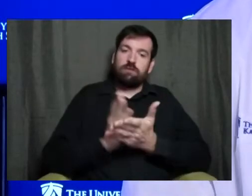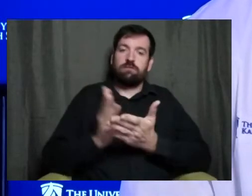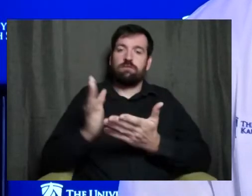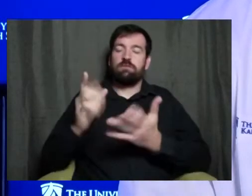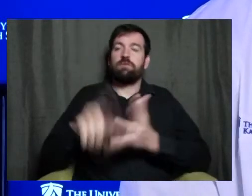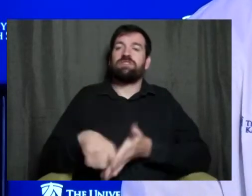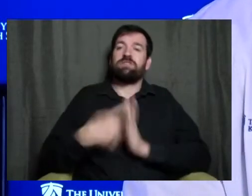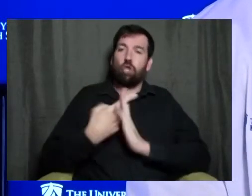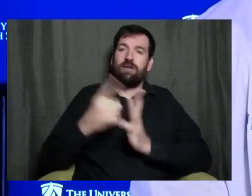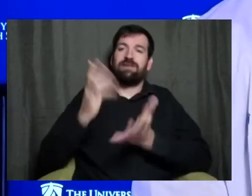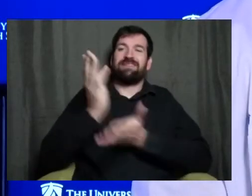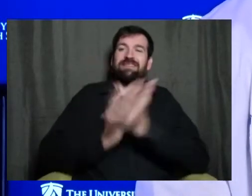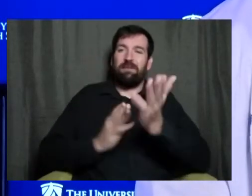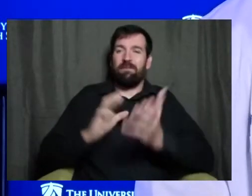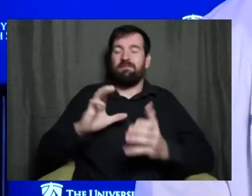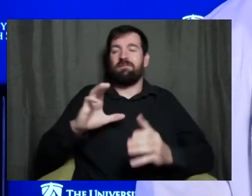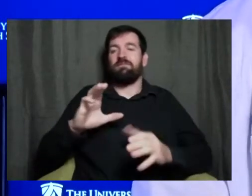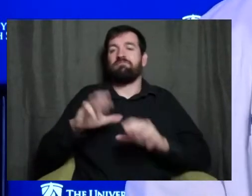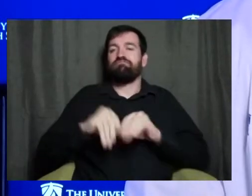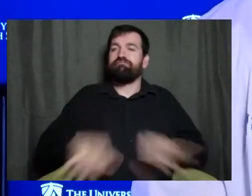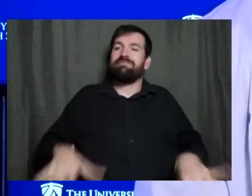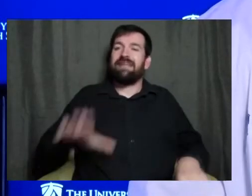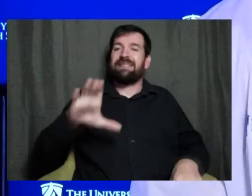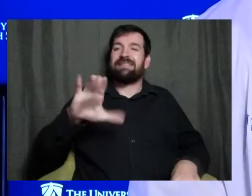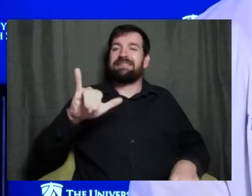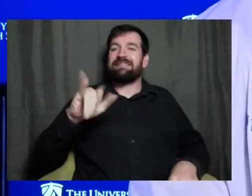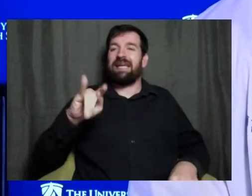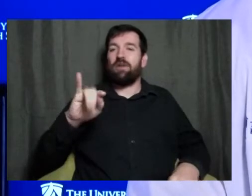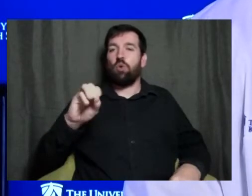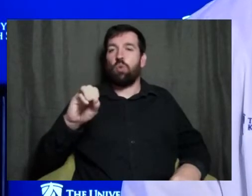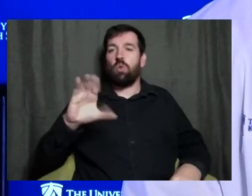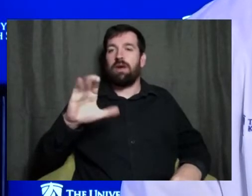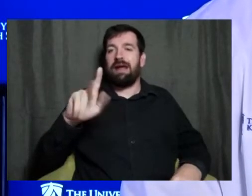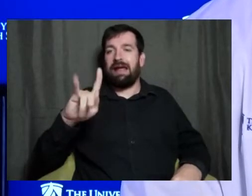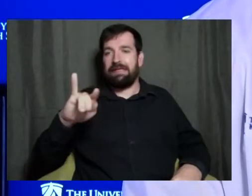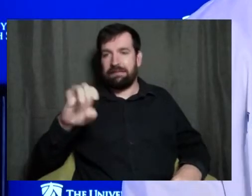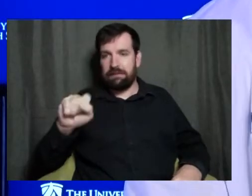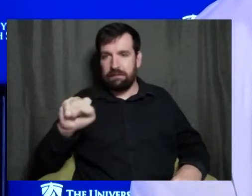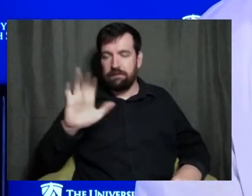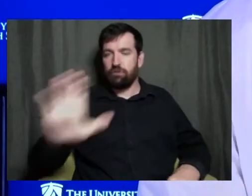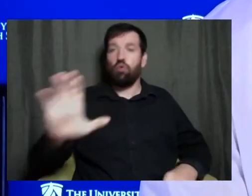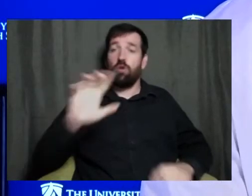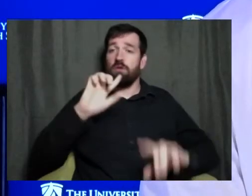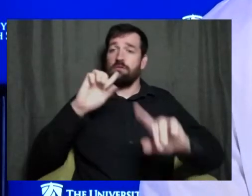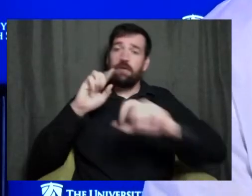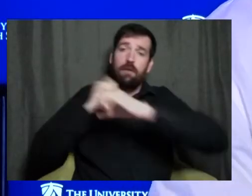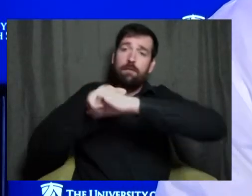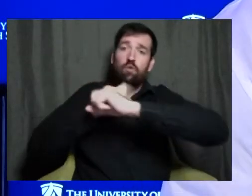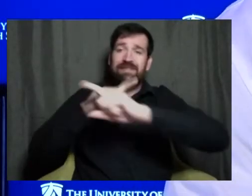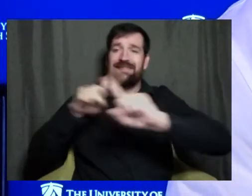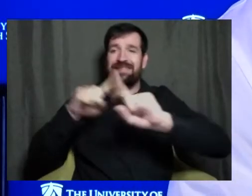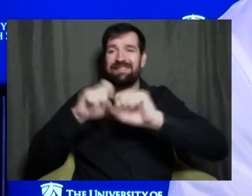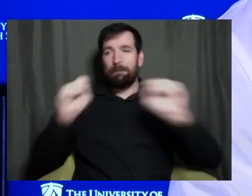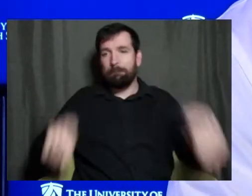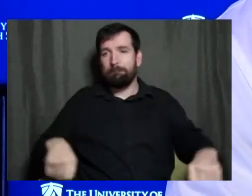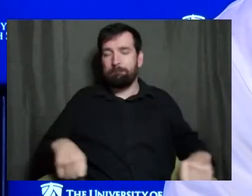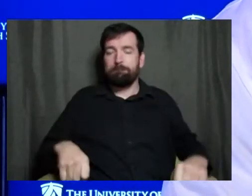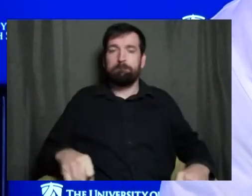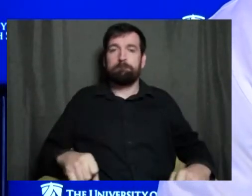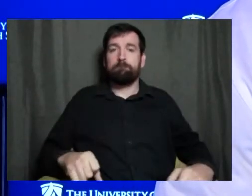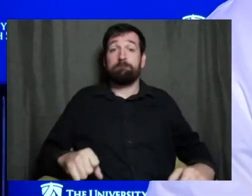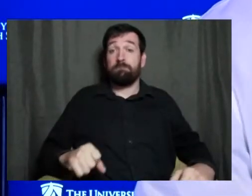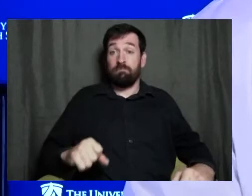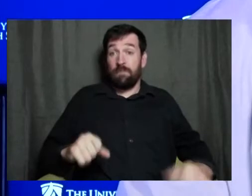those cytokines, those chemical signals to your immune system. It's not to say that it's not going on in